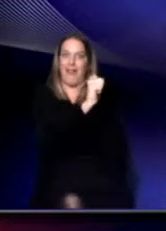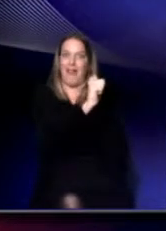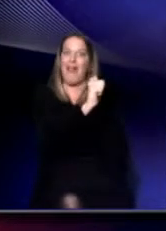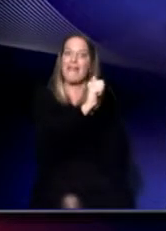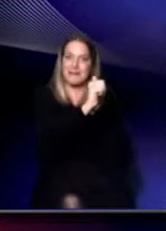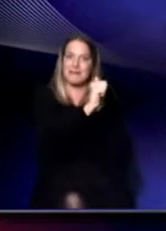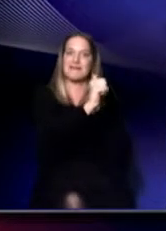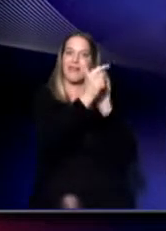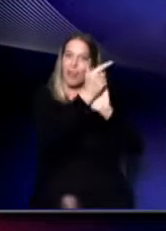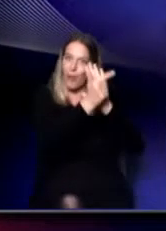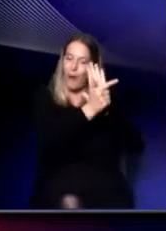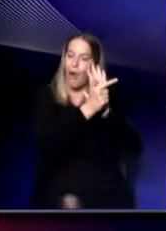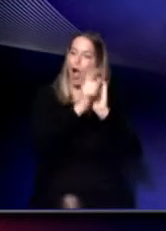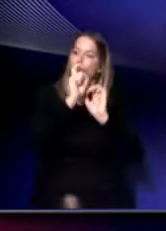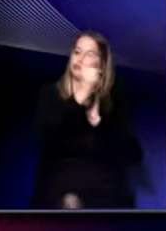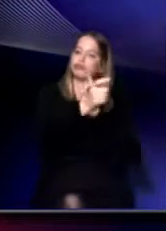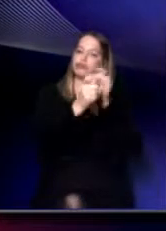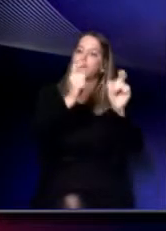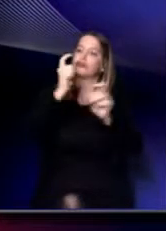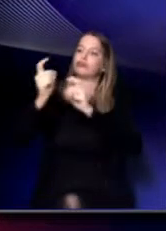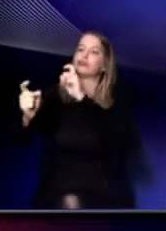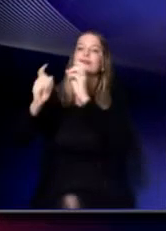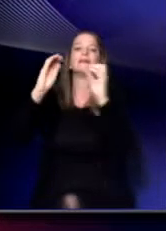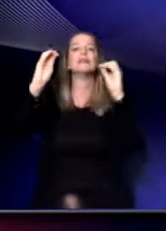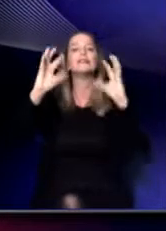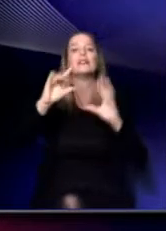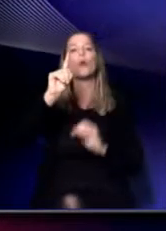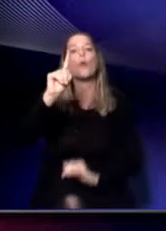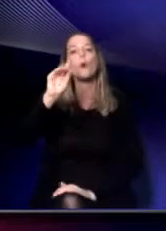all teachers a 1% increase,